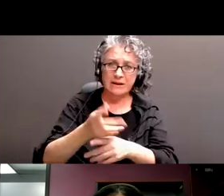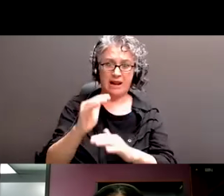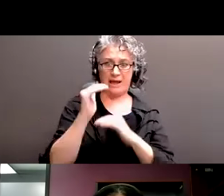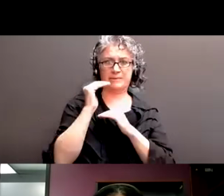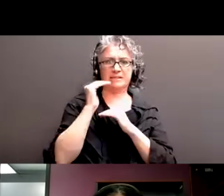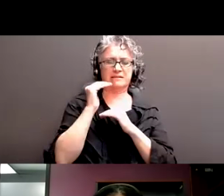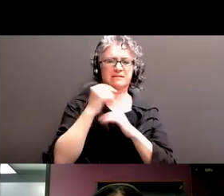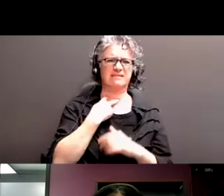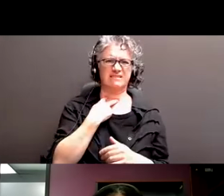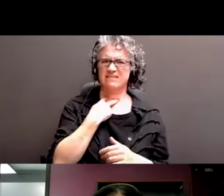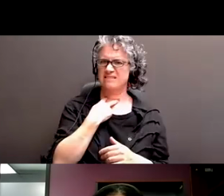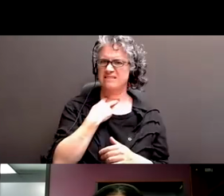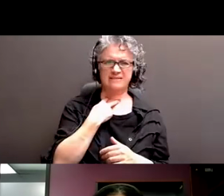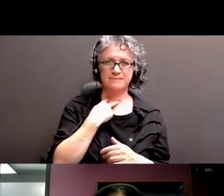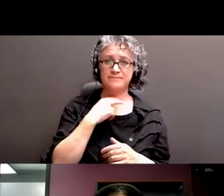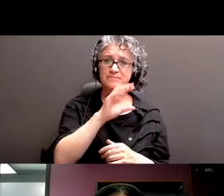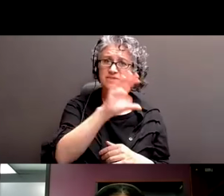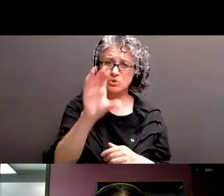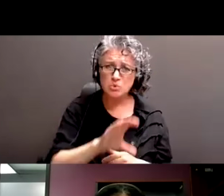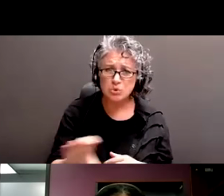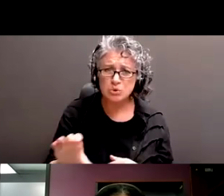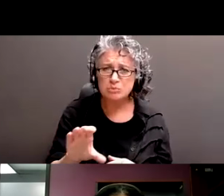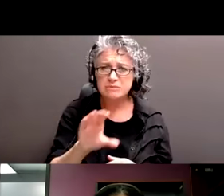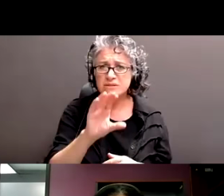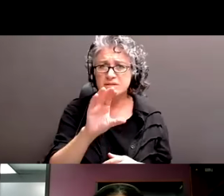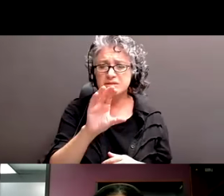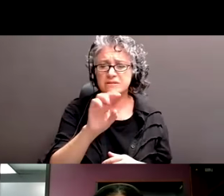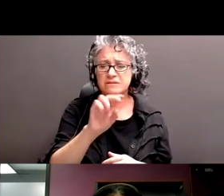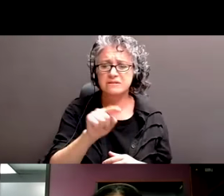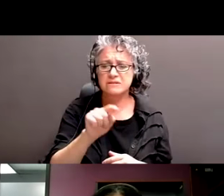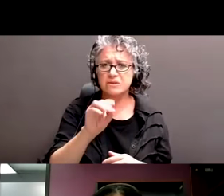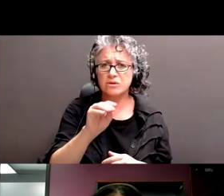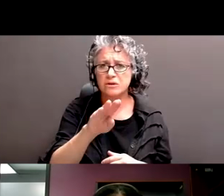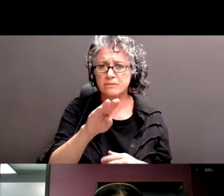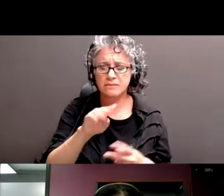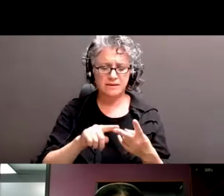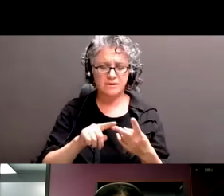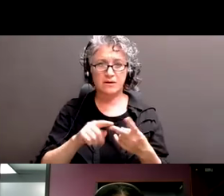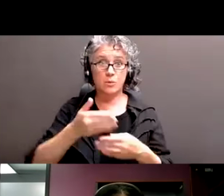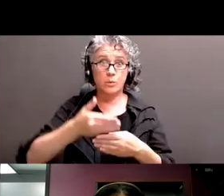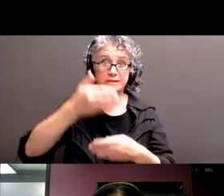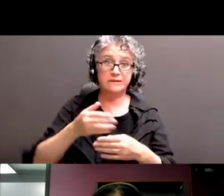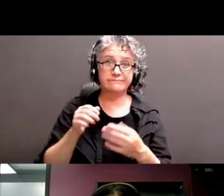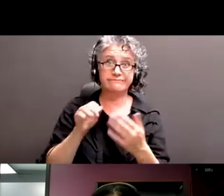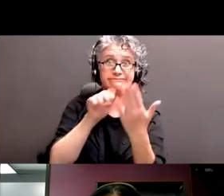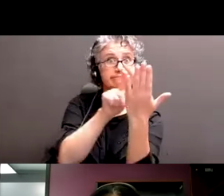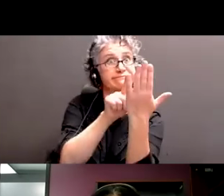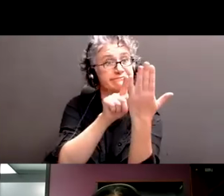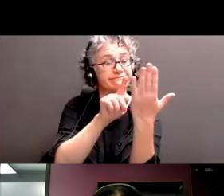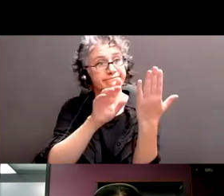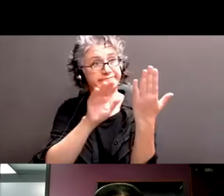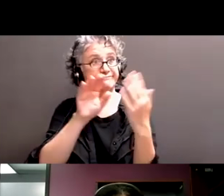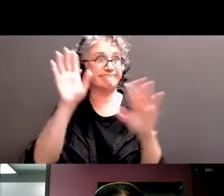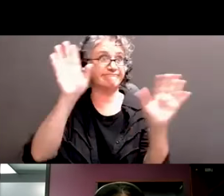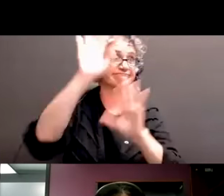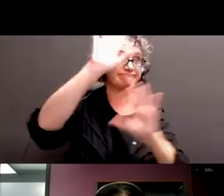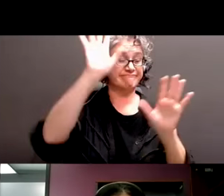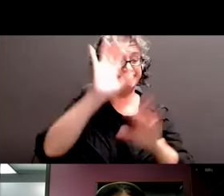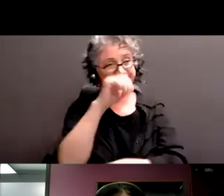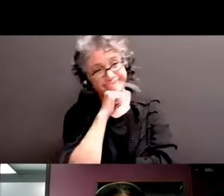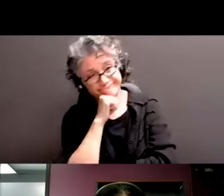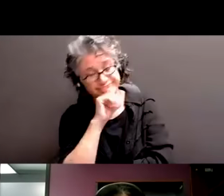and visit through Zoom or through window visits, but it was really difficult because of her dementia for her to, you know, be able to visit in